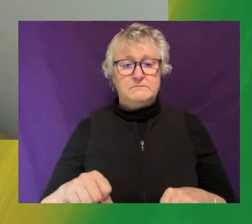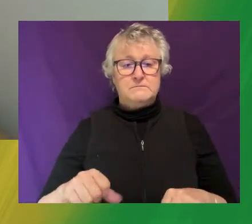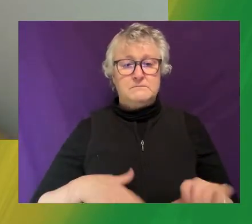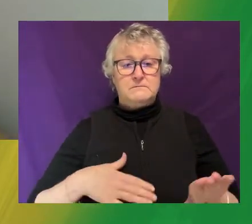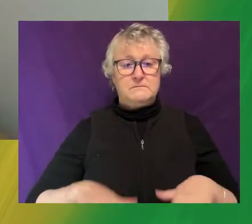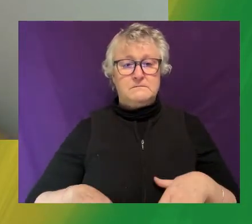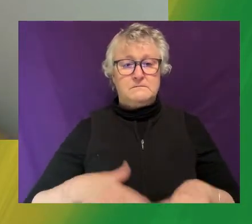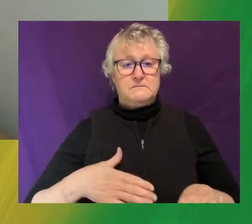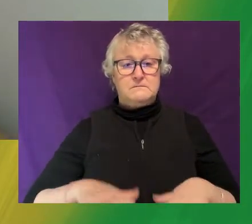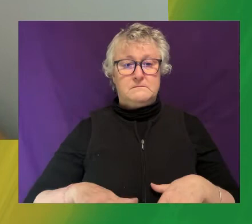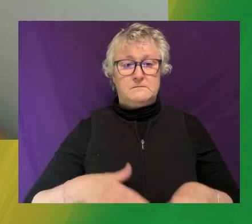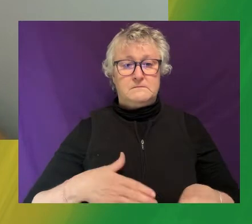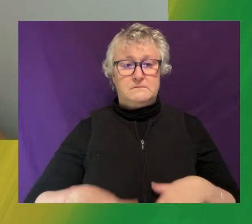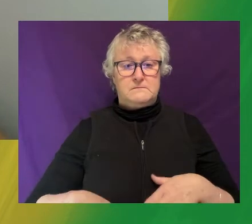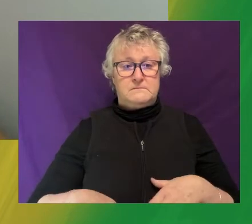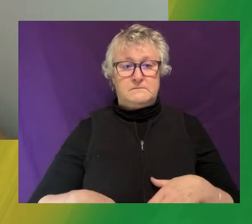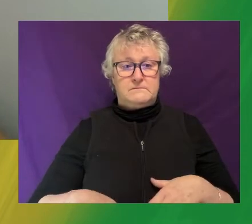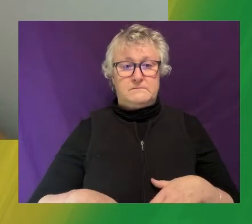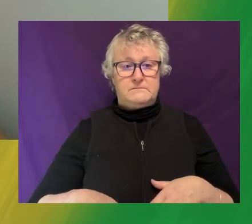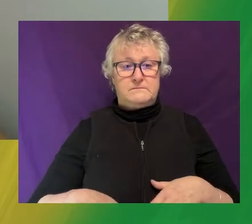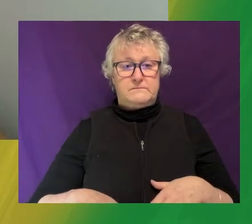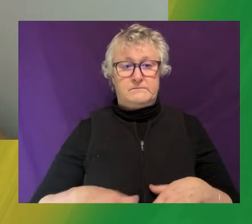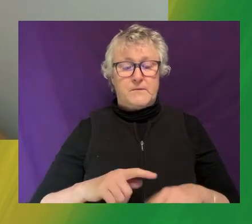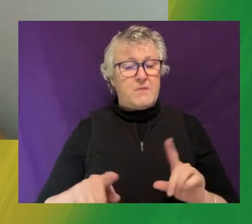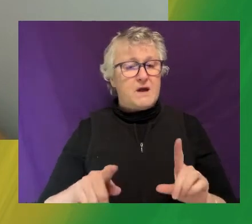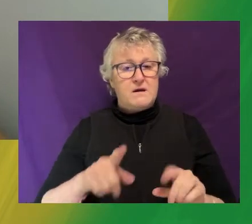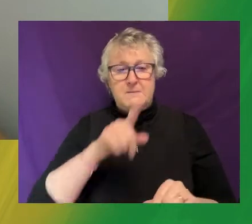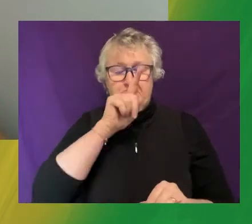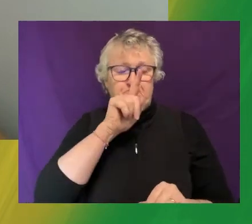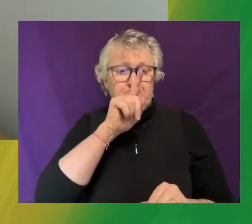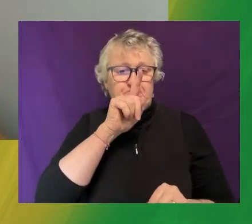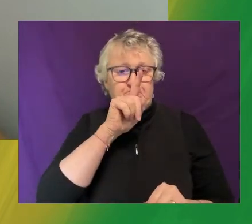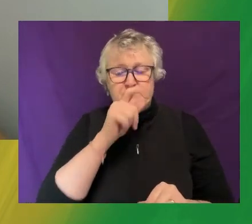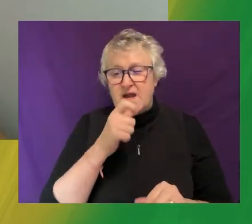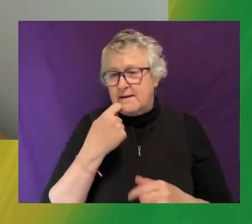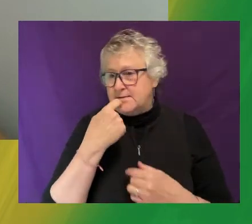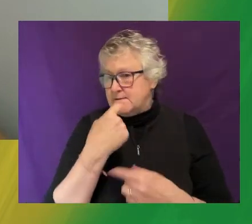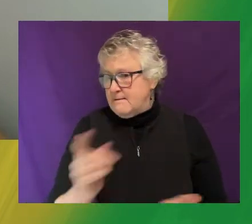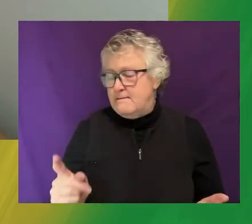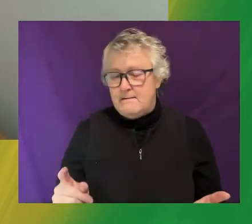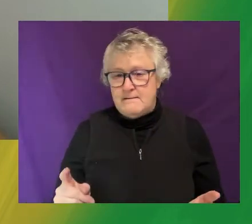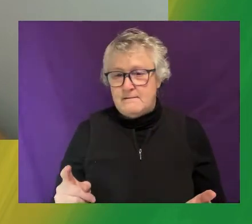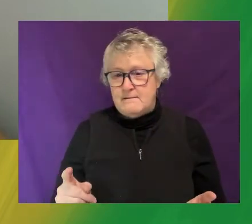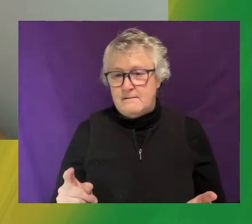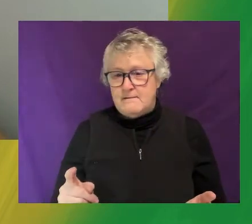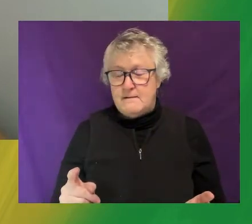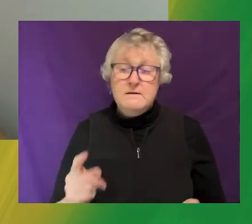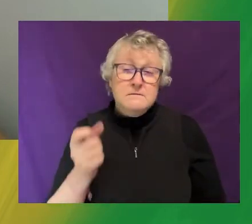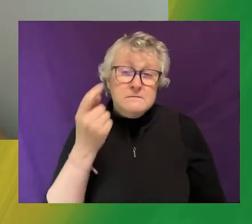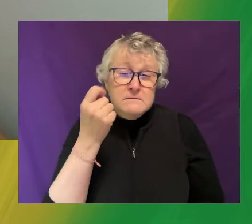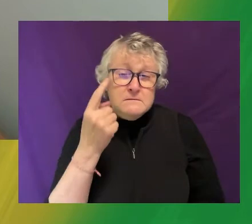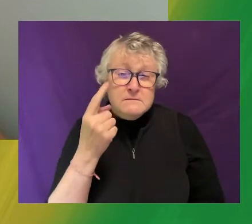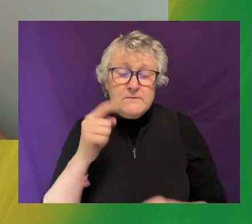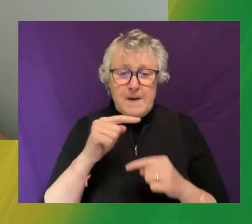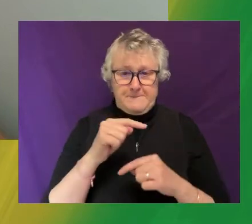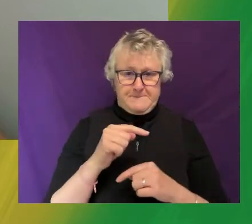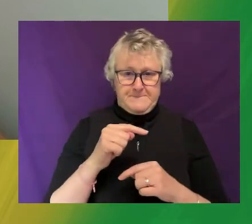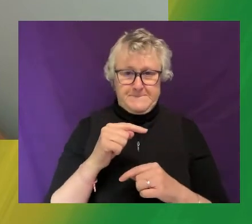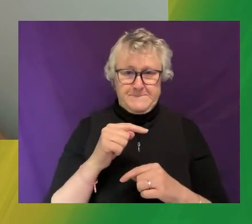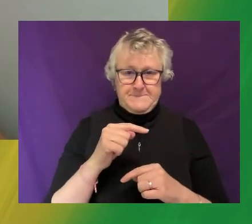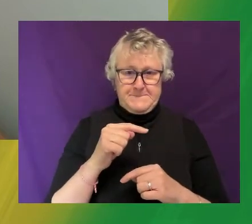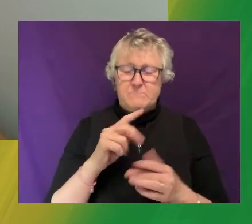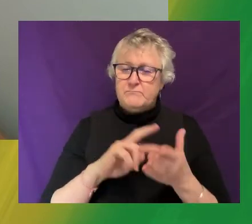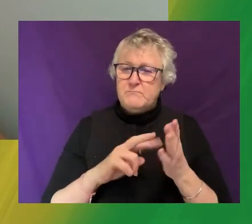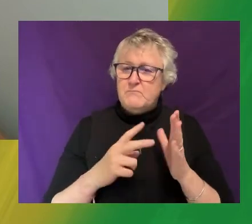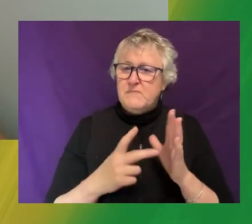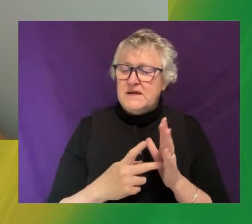tight. See, tight-lipped smiles are righteous indignation hidden between the cracks. As a child, I learned